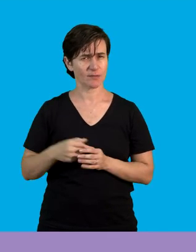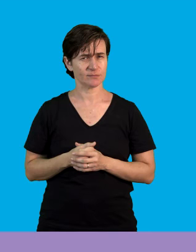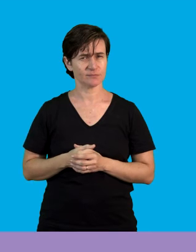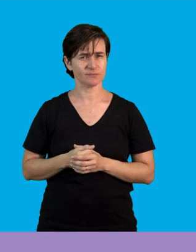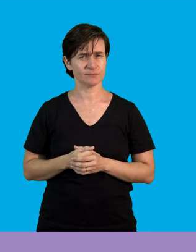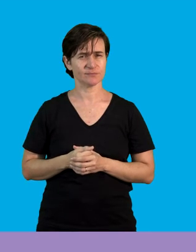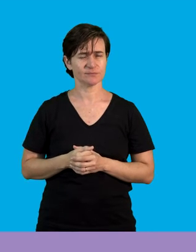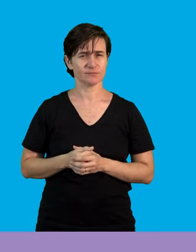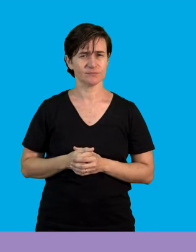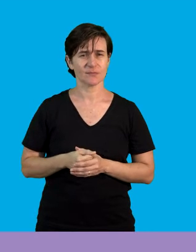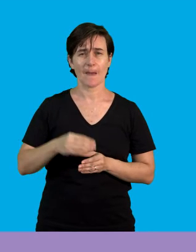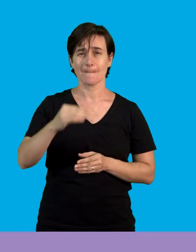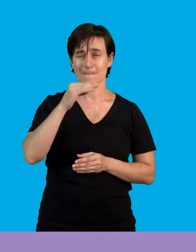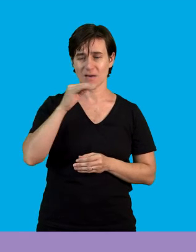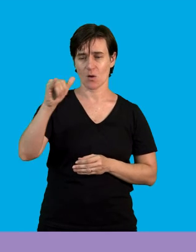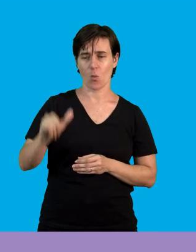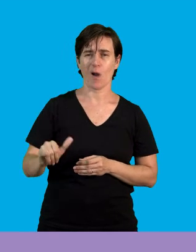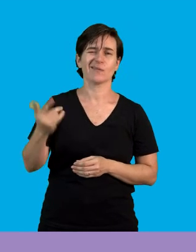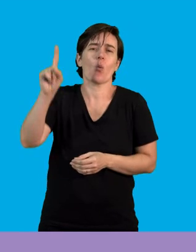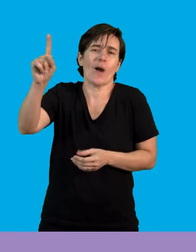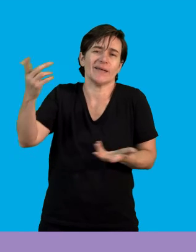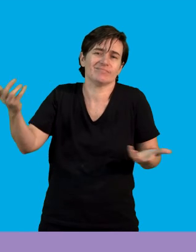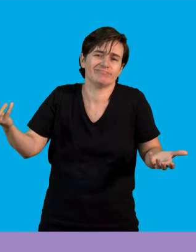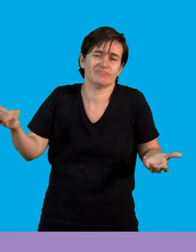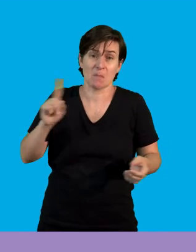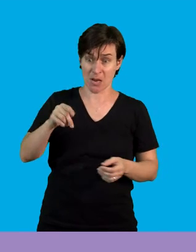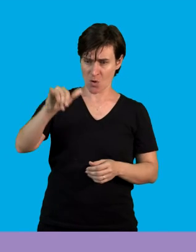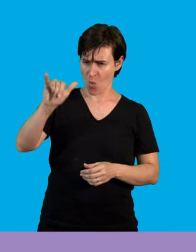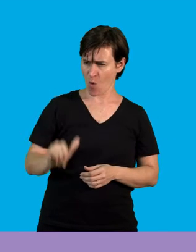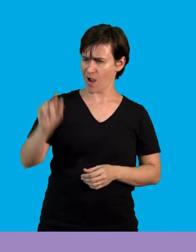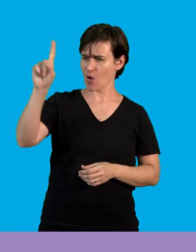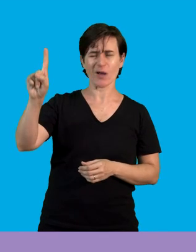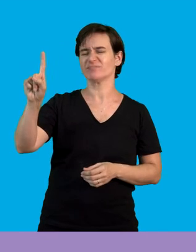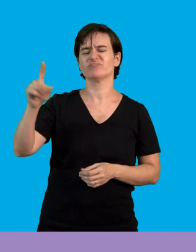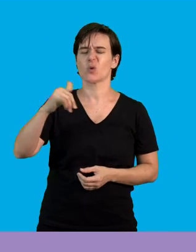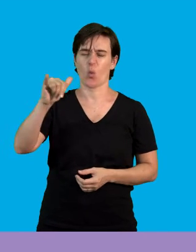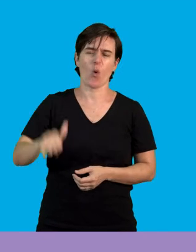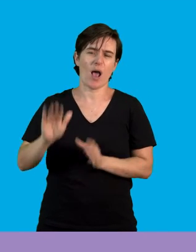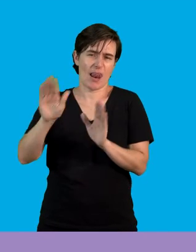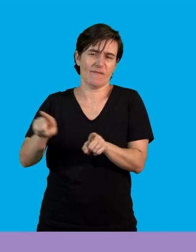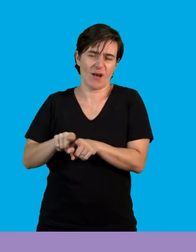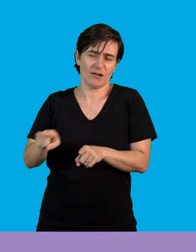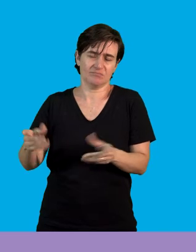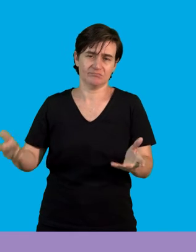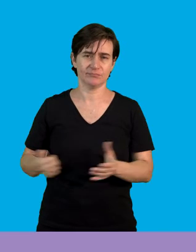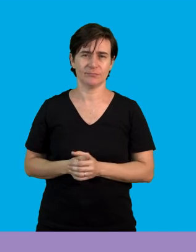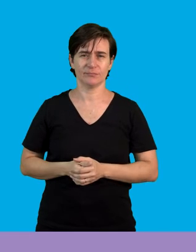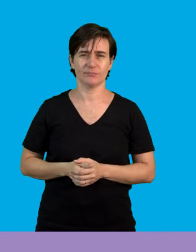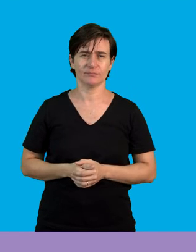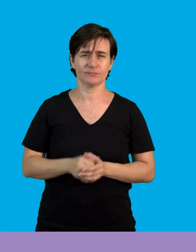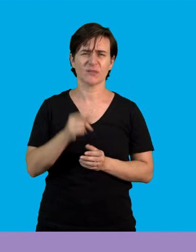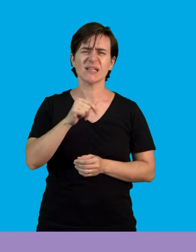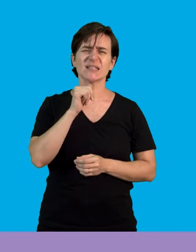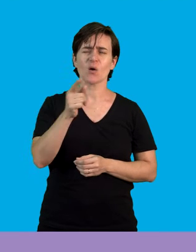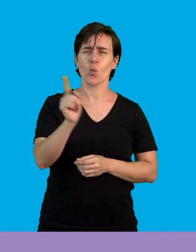raised to the exponent 1. But mathematically, we don't write that, so we call it y as it stands. So when the